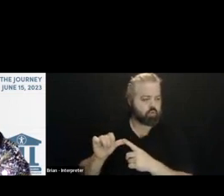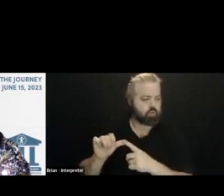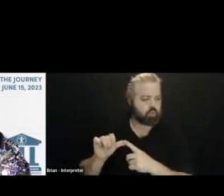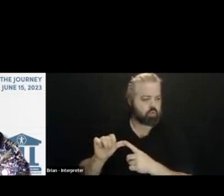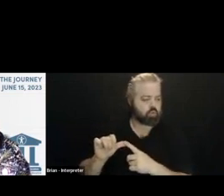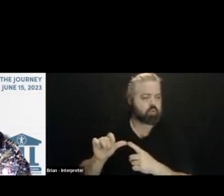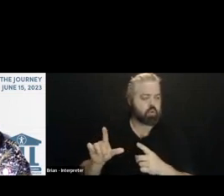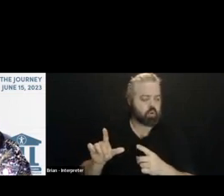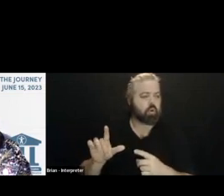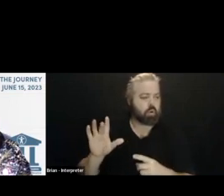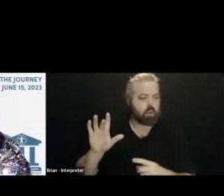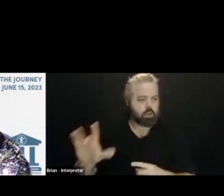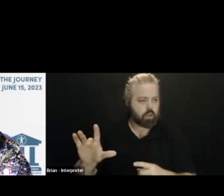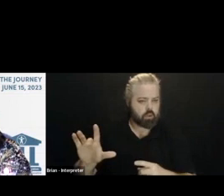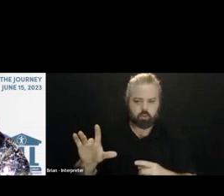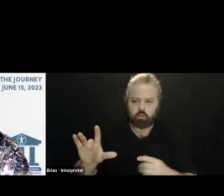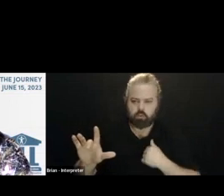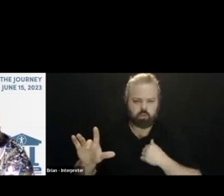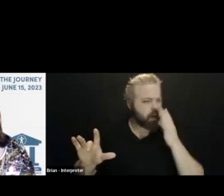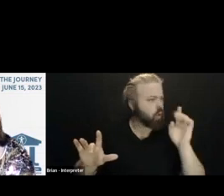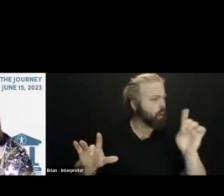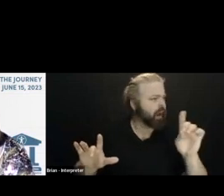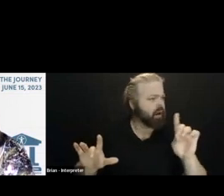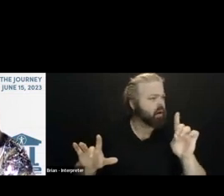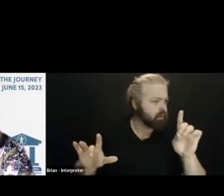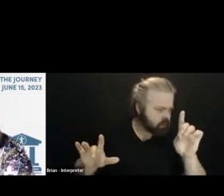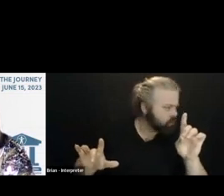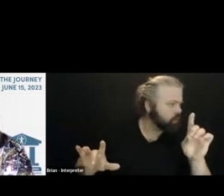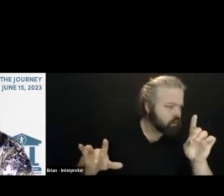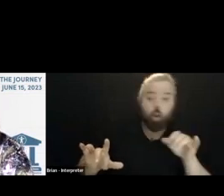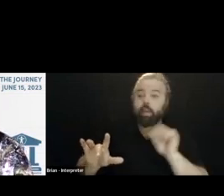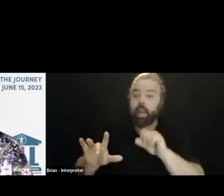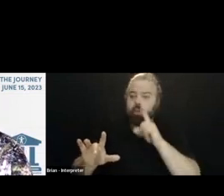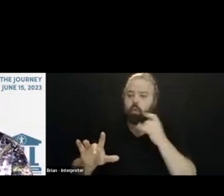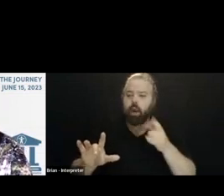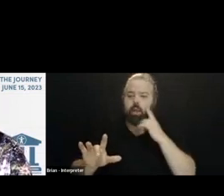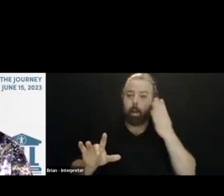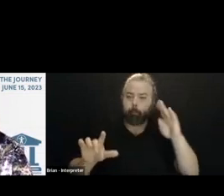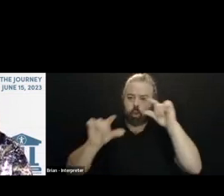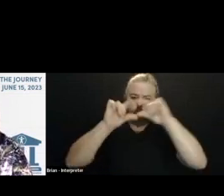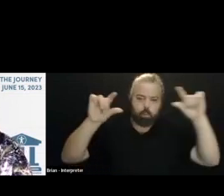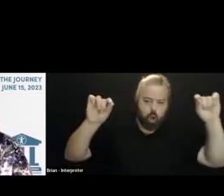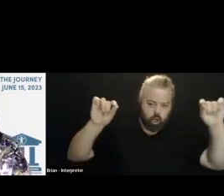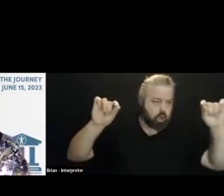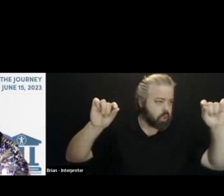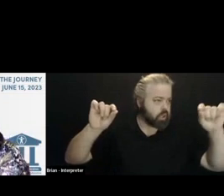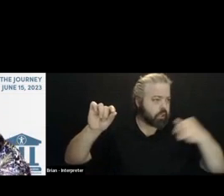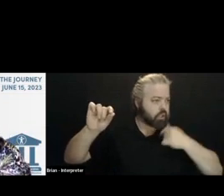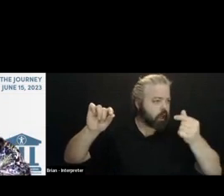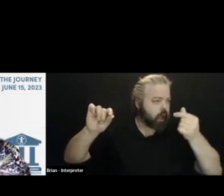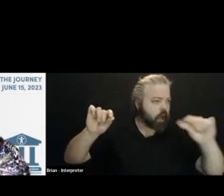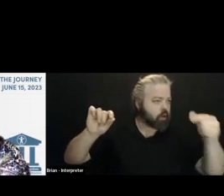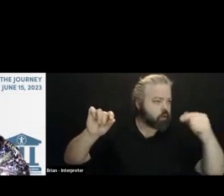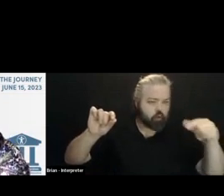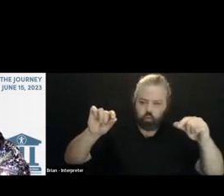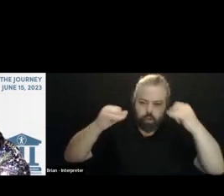the screen? And right now, yes, if I'm up there in that blue bar at the top, there's a green box and there's a color swap